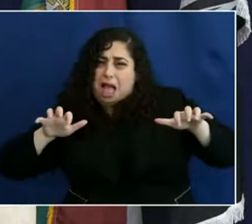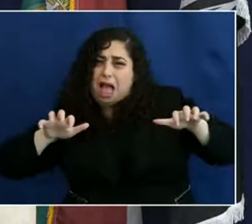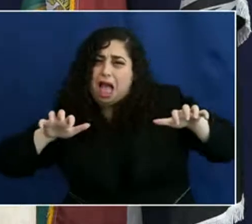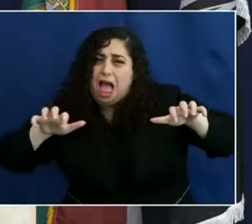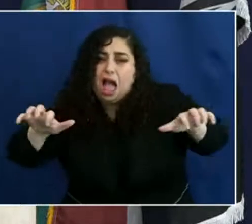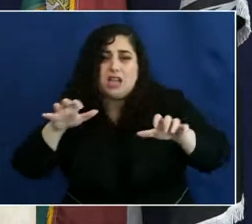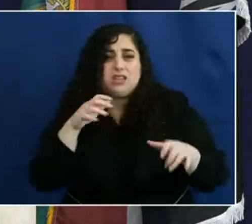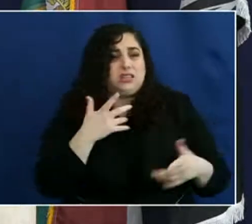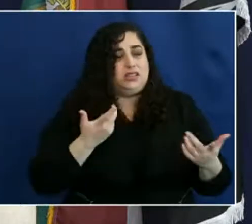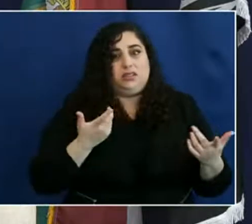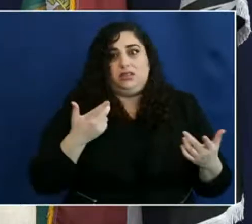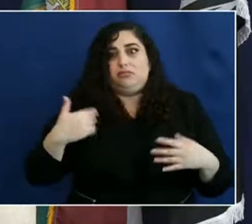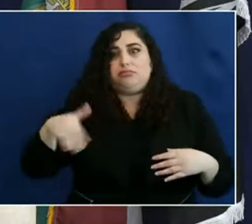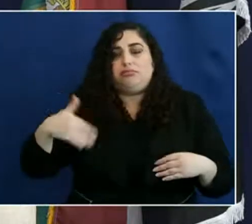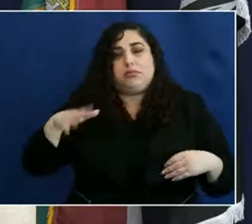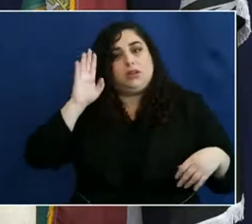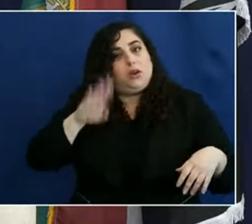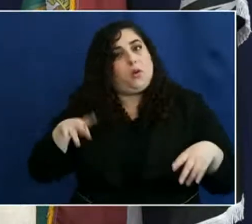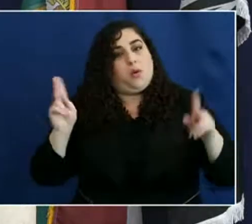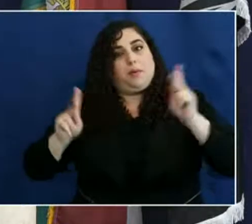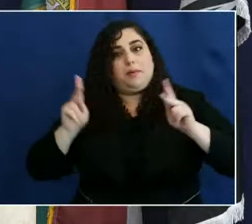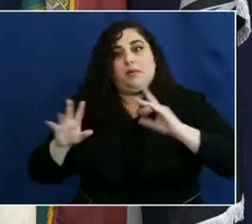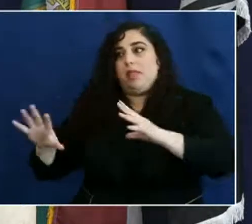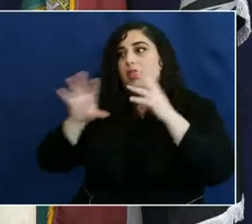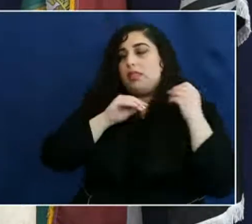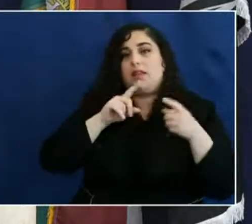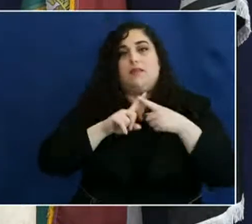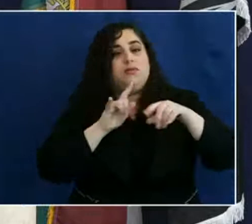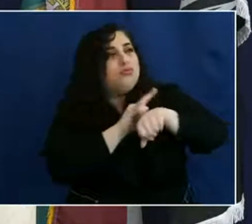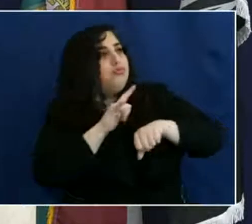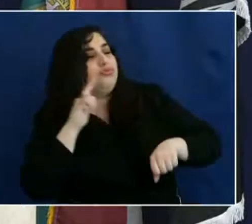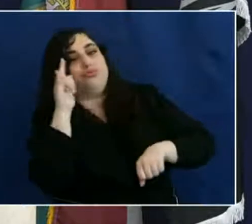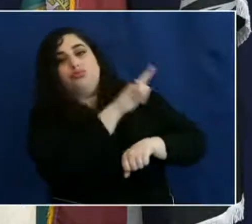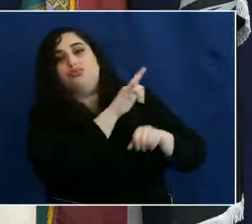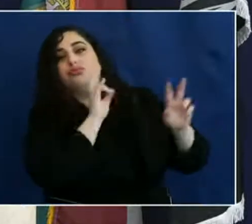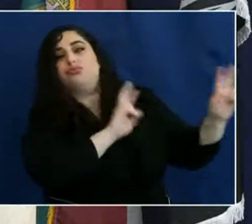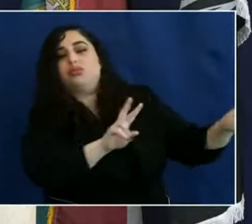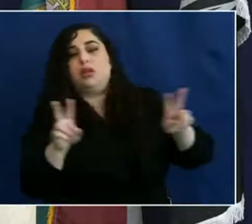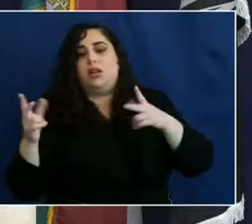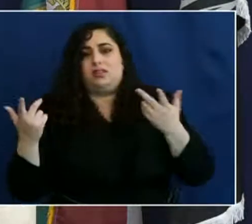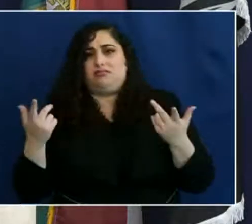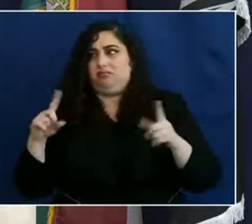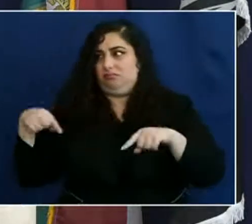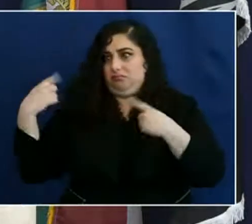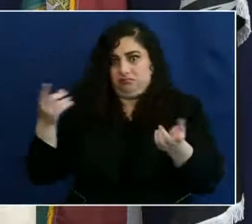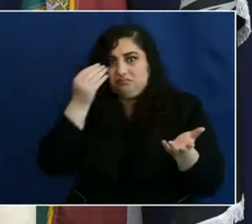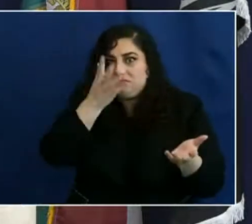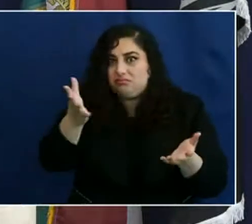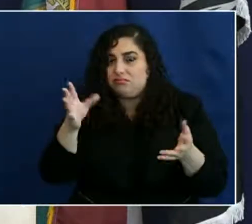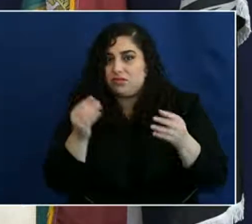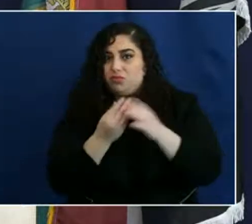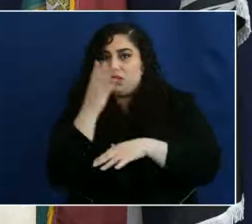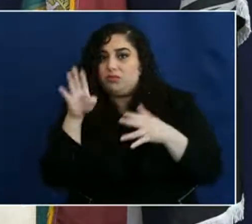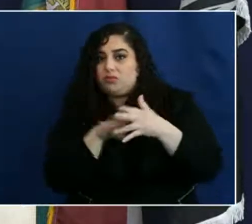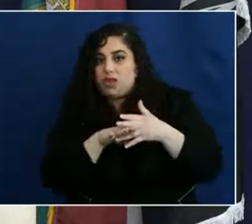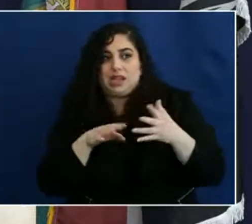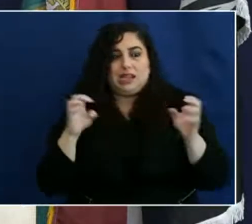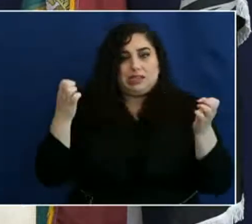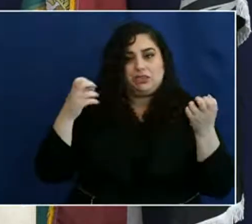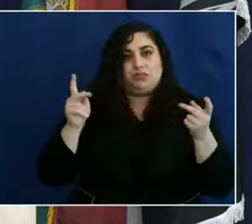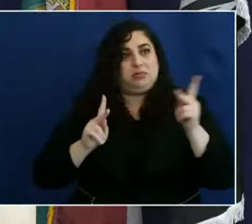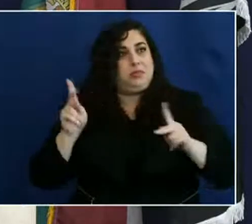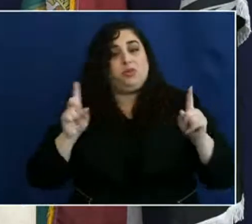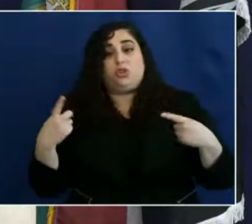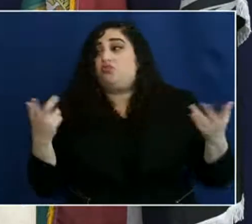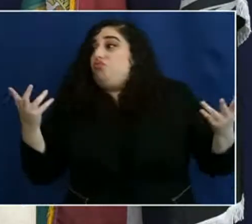the airport than have throughout the entire pandemic. So I'm curious to know if there's any concern. I know the case numbers are really